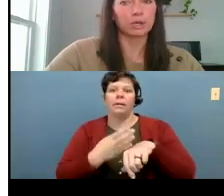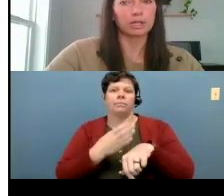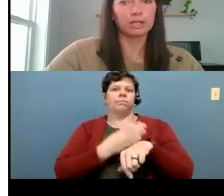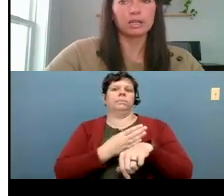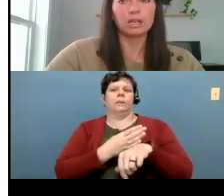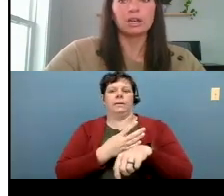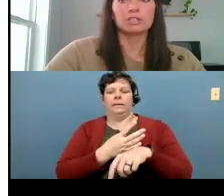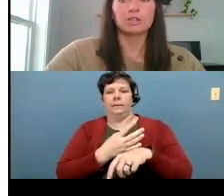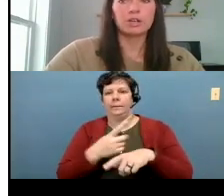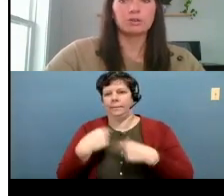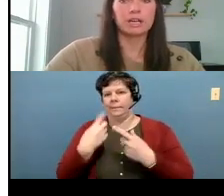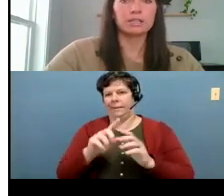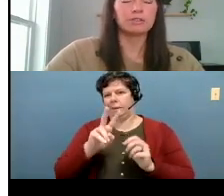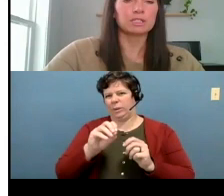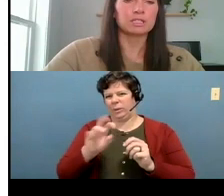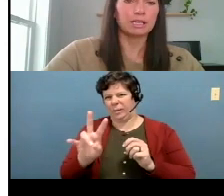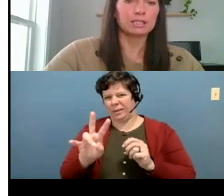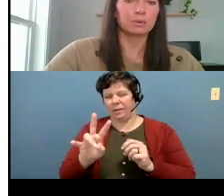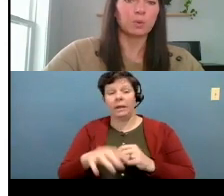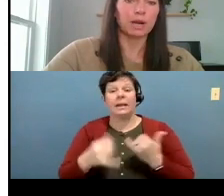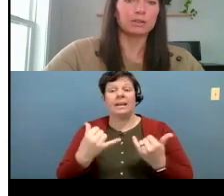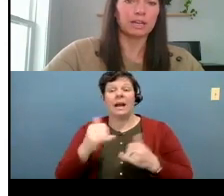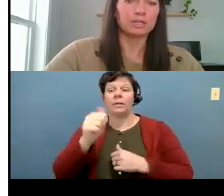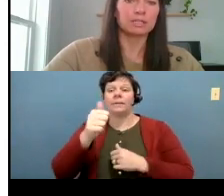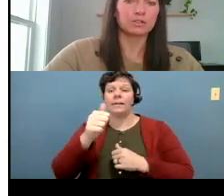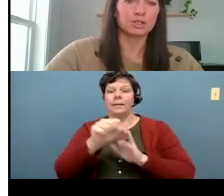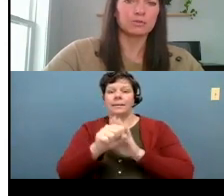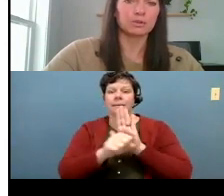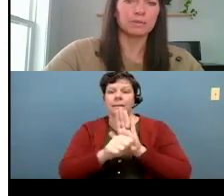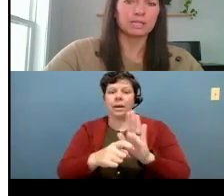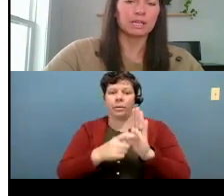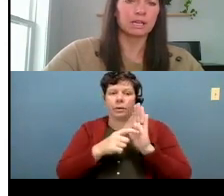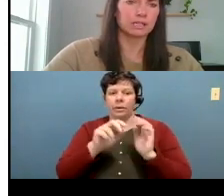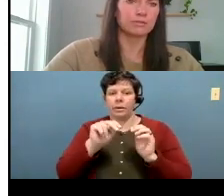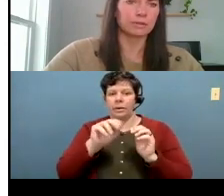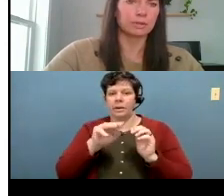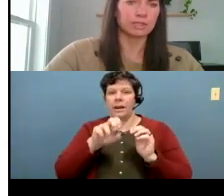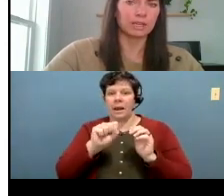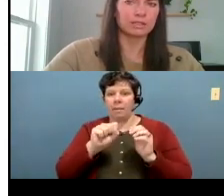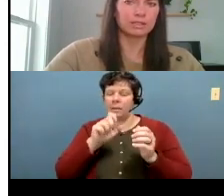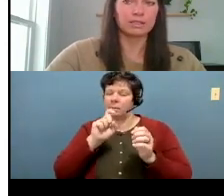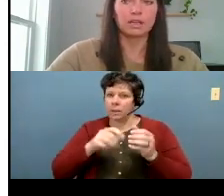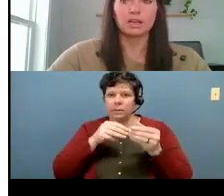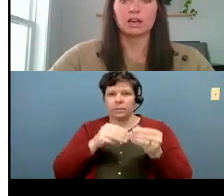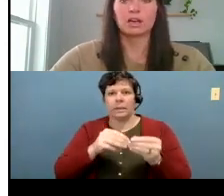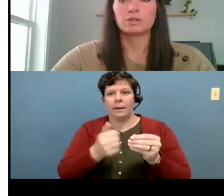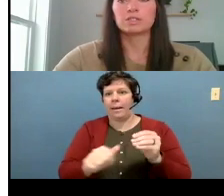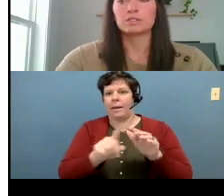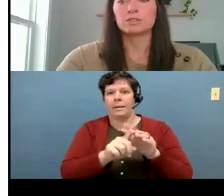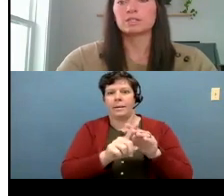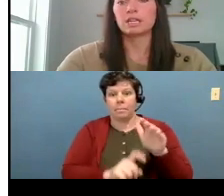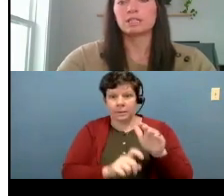first started. So there are now 10 different states that require NamUs entry for missing and unidentified person cases.